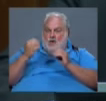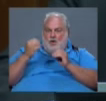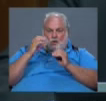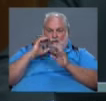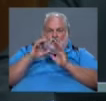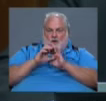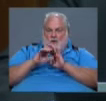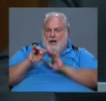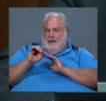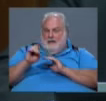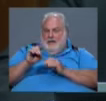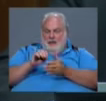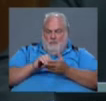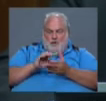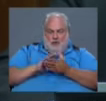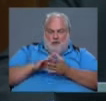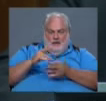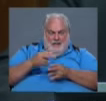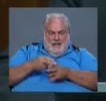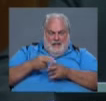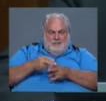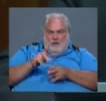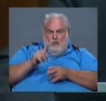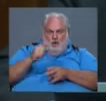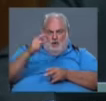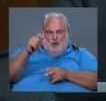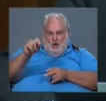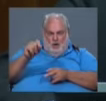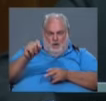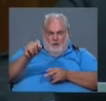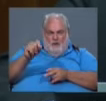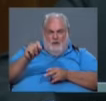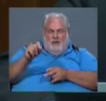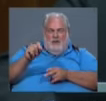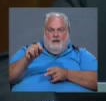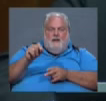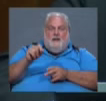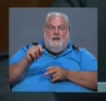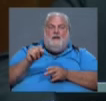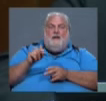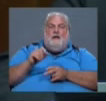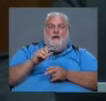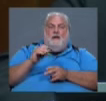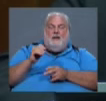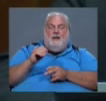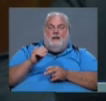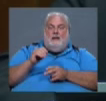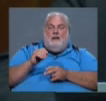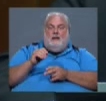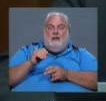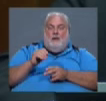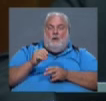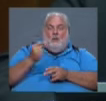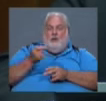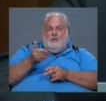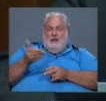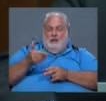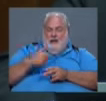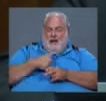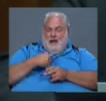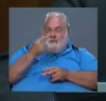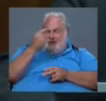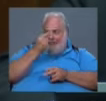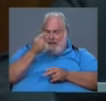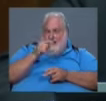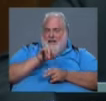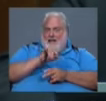It still puts your name on it and where you're going. And the thing that I have to think about is if